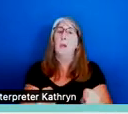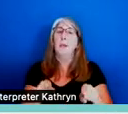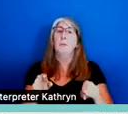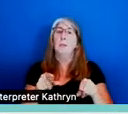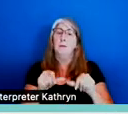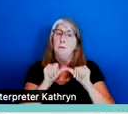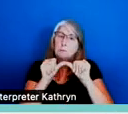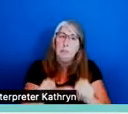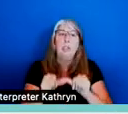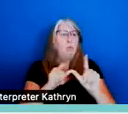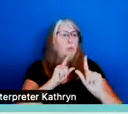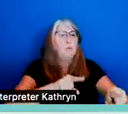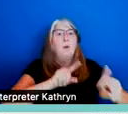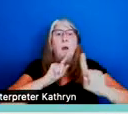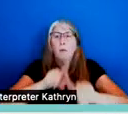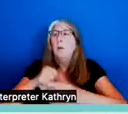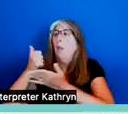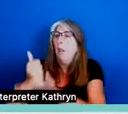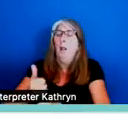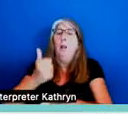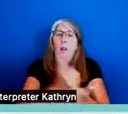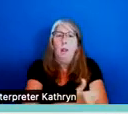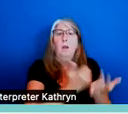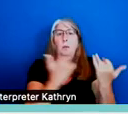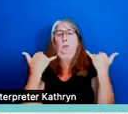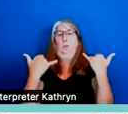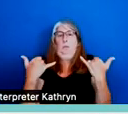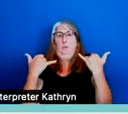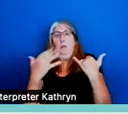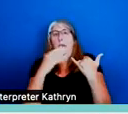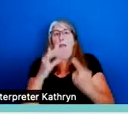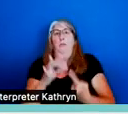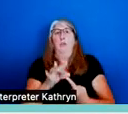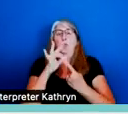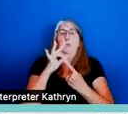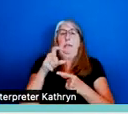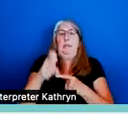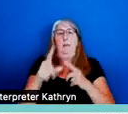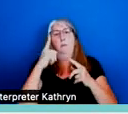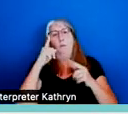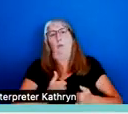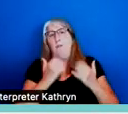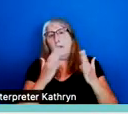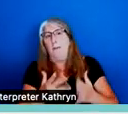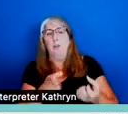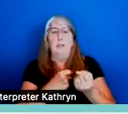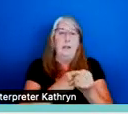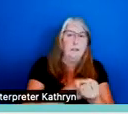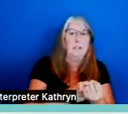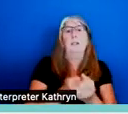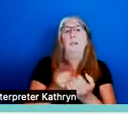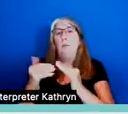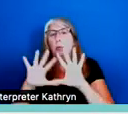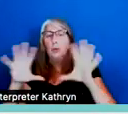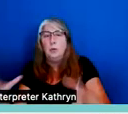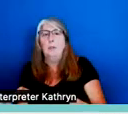to respond to this moment and the unique needs of survivors, advocates, and communities most impacted